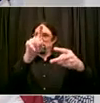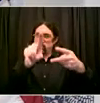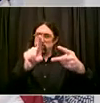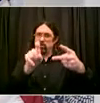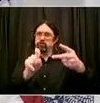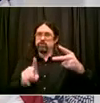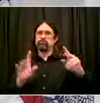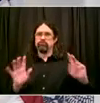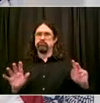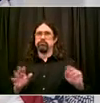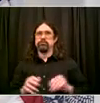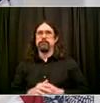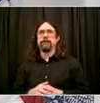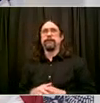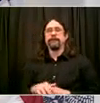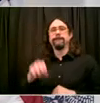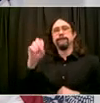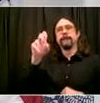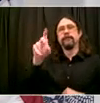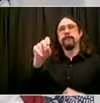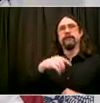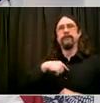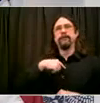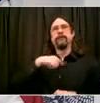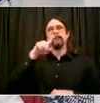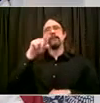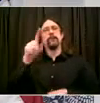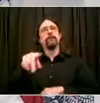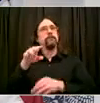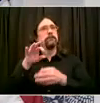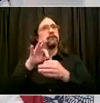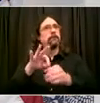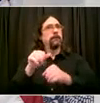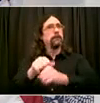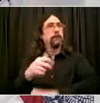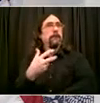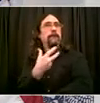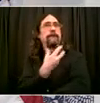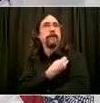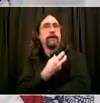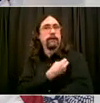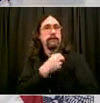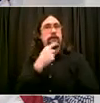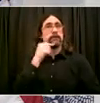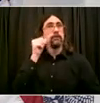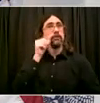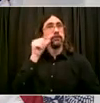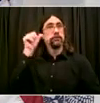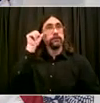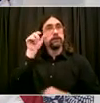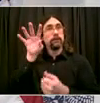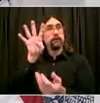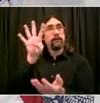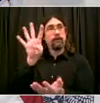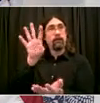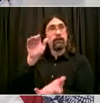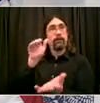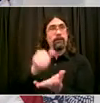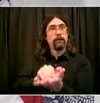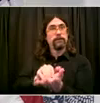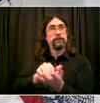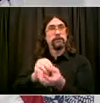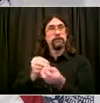doses were lost due to people skipping their appointments, given that the doses were sort of handled in batches. I'm going to check.